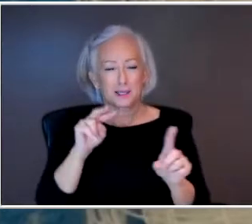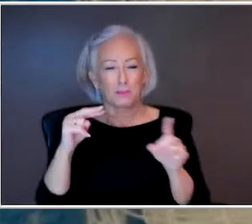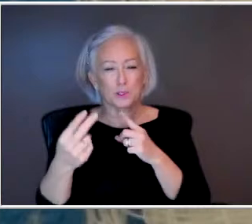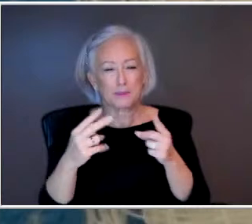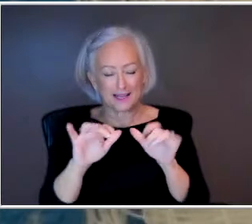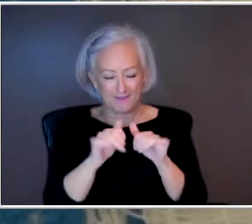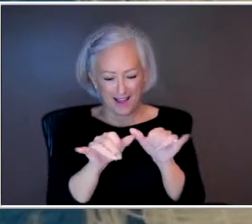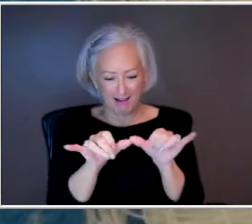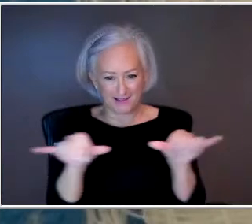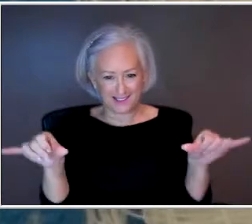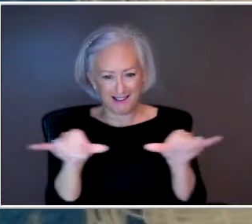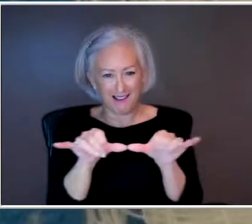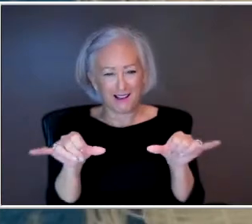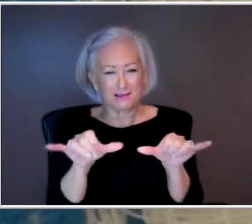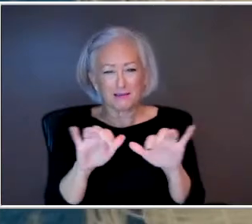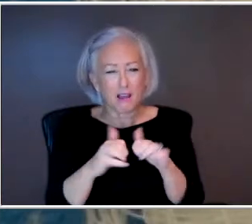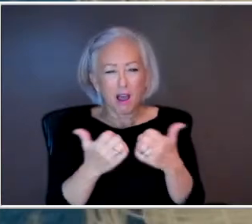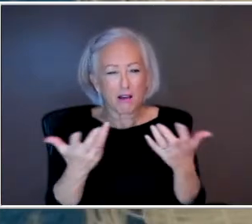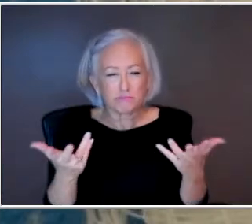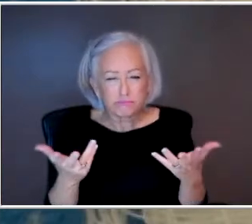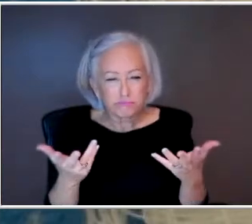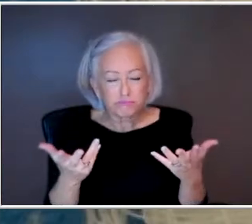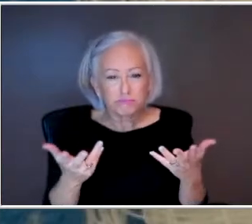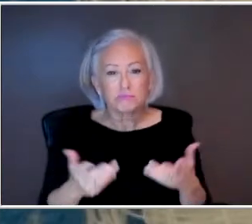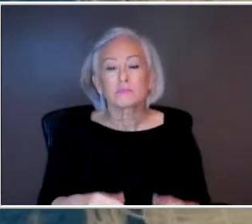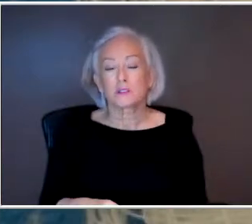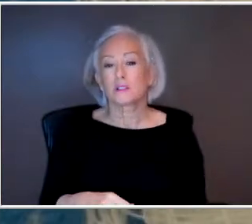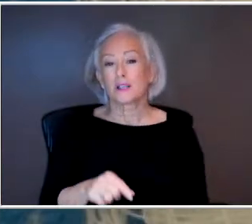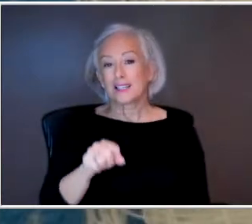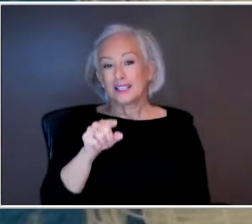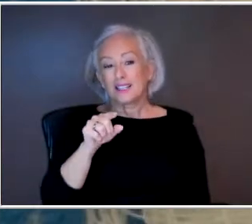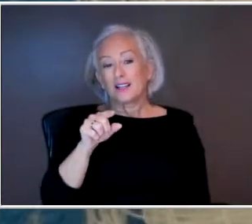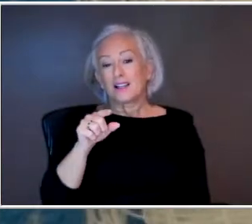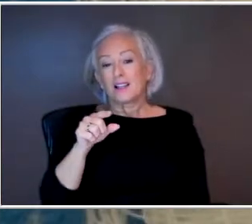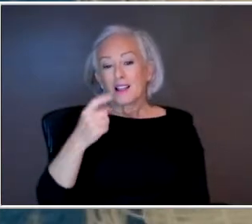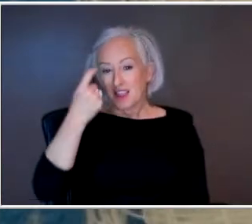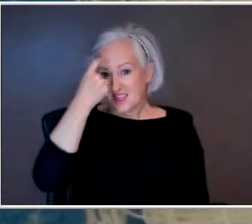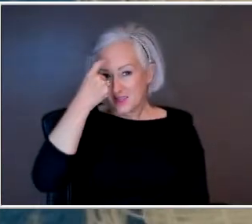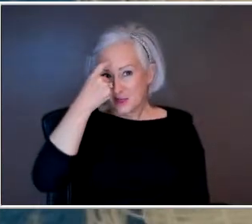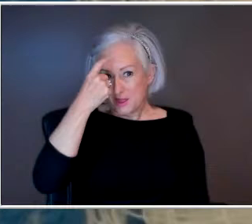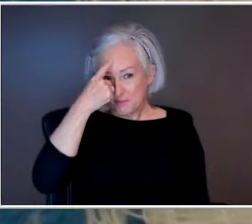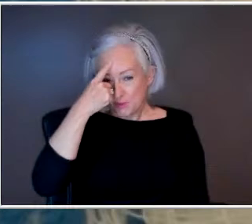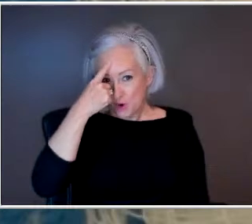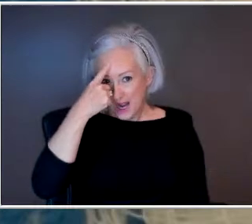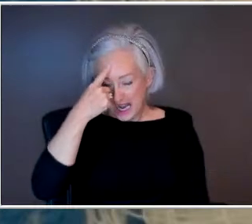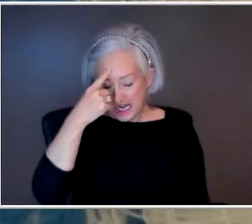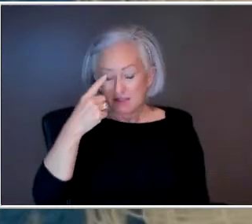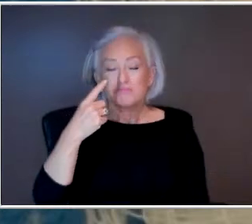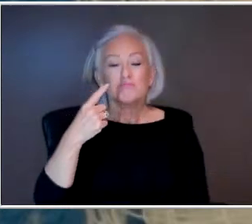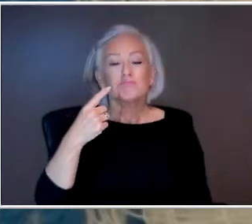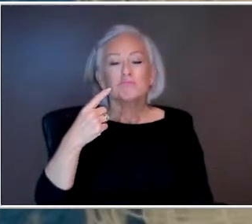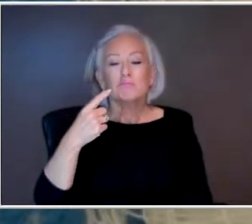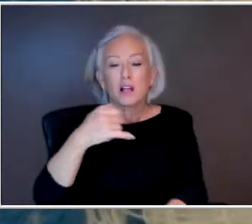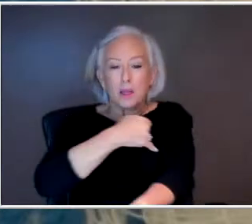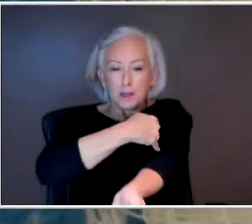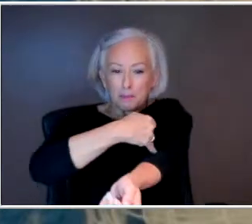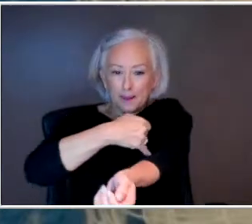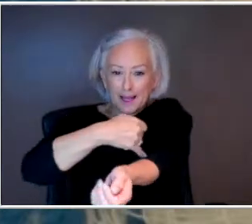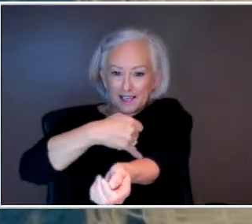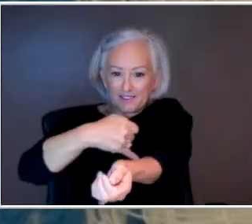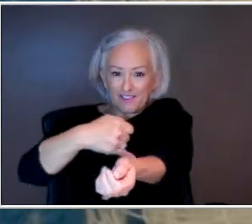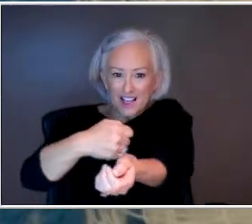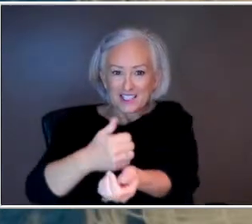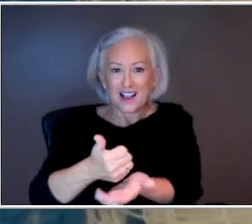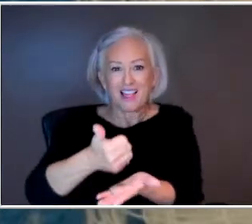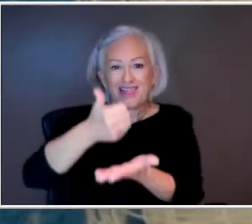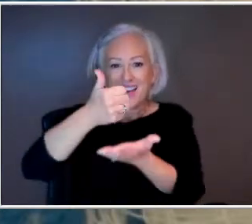one was. Okay. The blood vessel in the brain that supplies the majority of the hemisphere, meaning half of your brain,